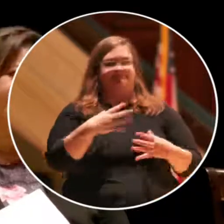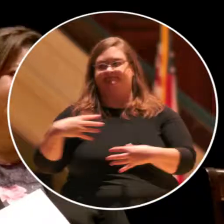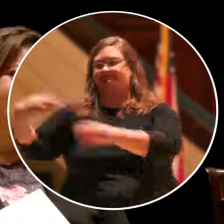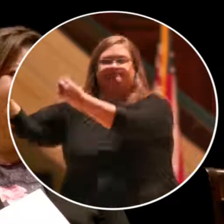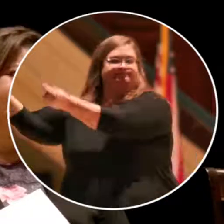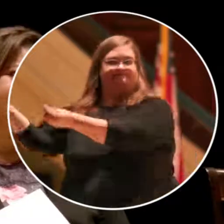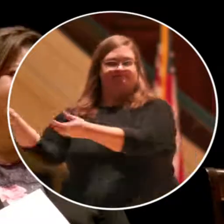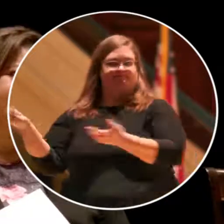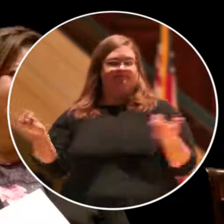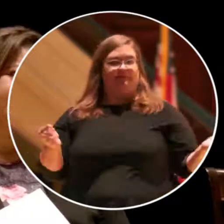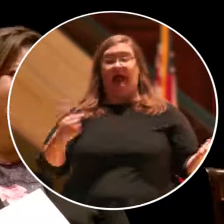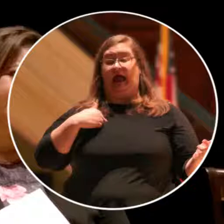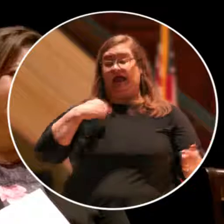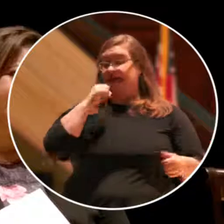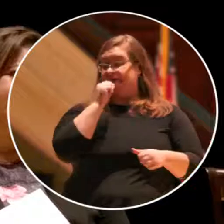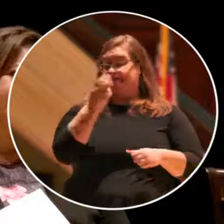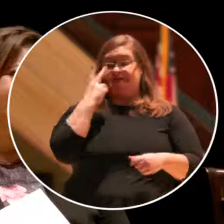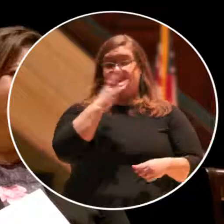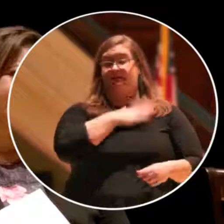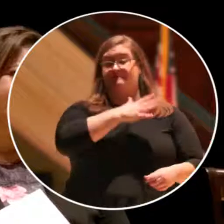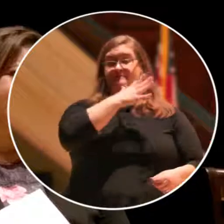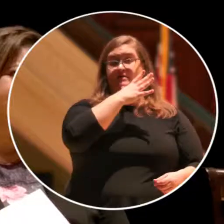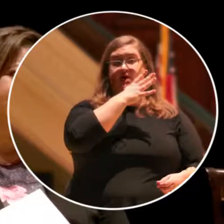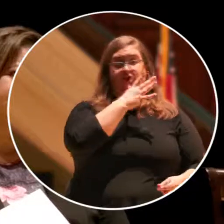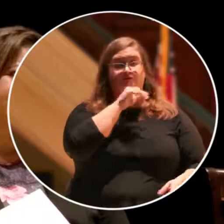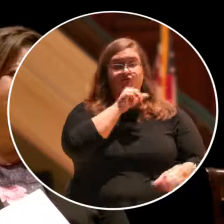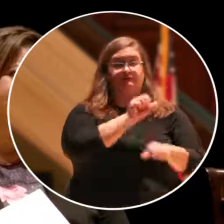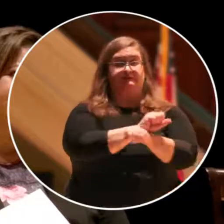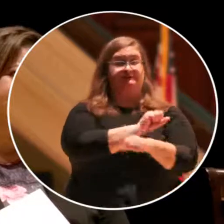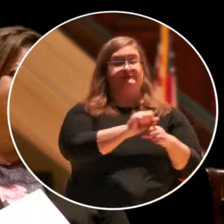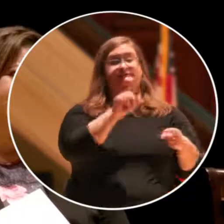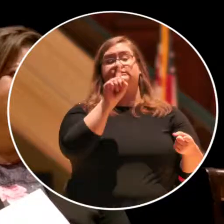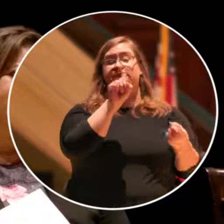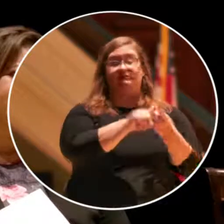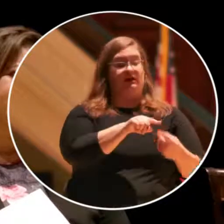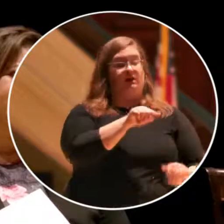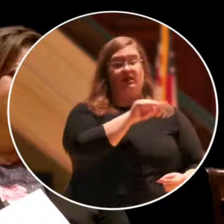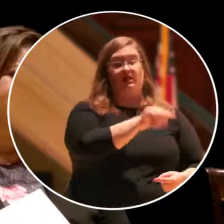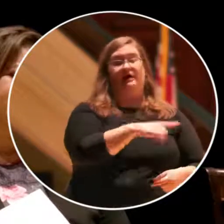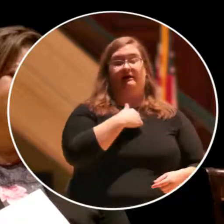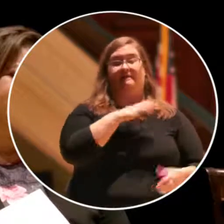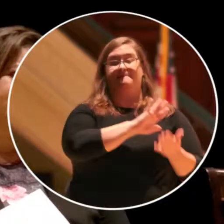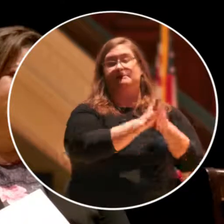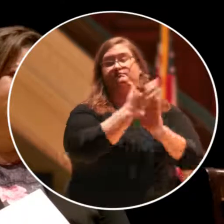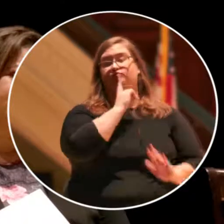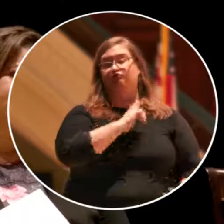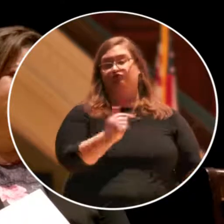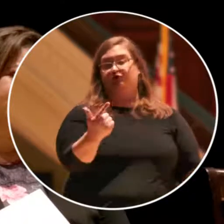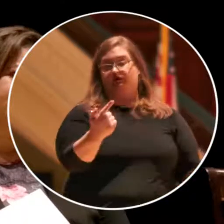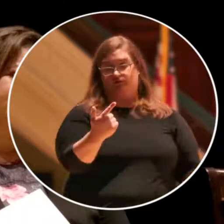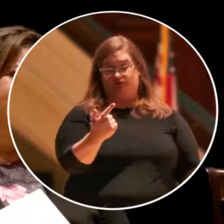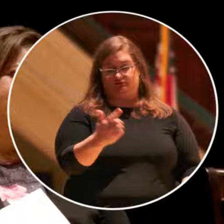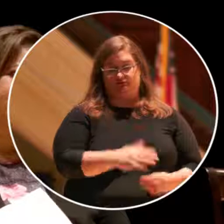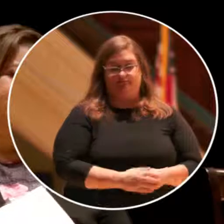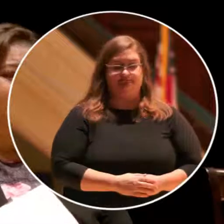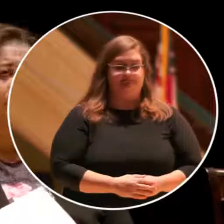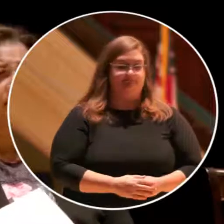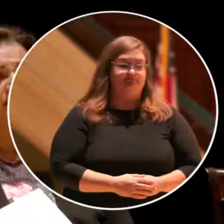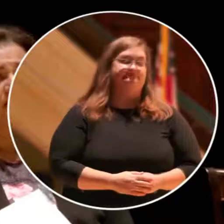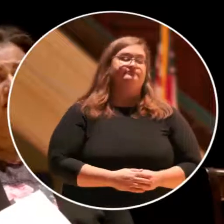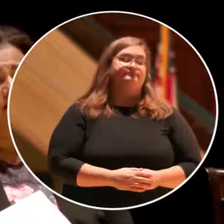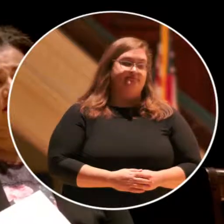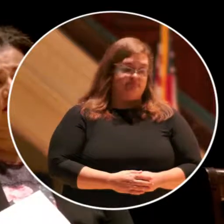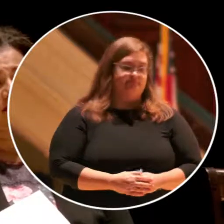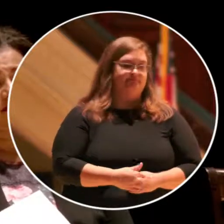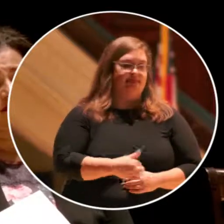In the intervening years, I suffered emotional and occasional physical abuse at the hands of my stepmother. She took great pleasure in her triumph over my mother and